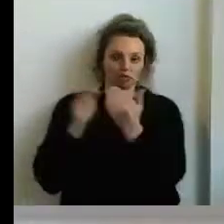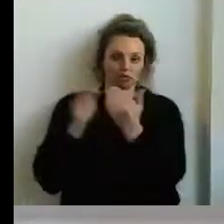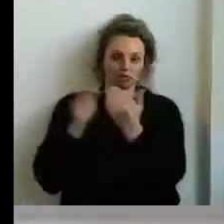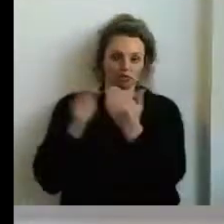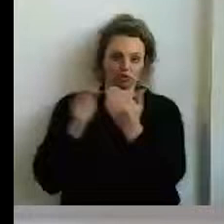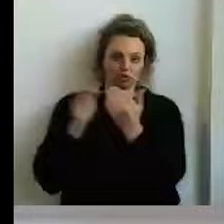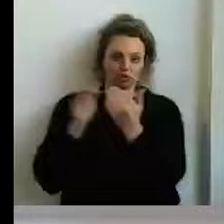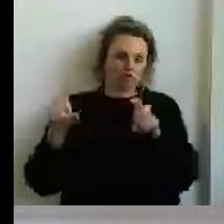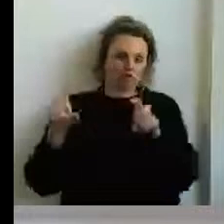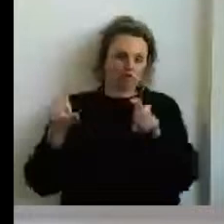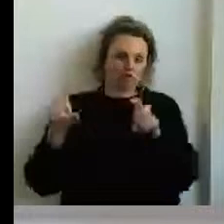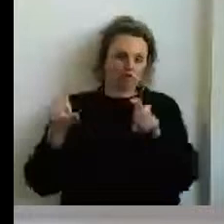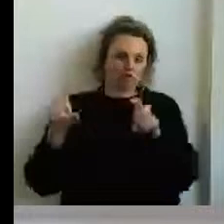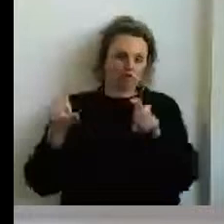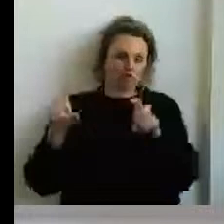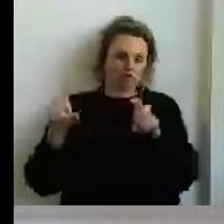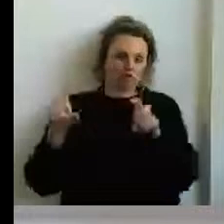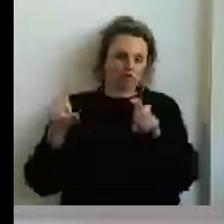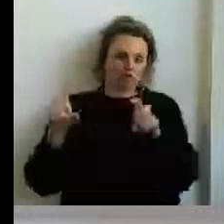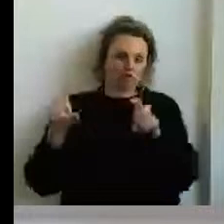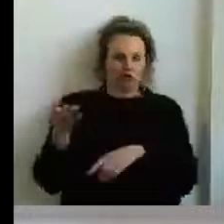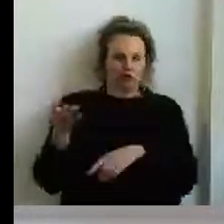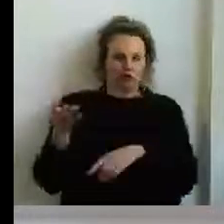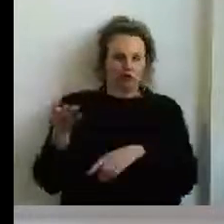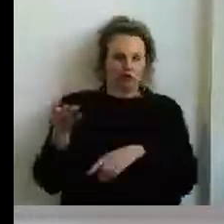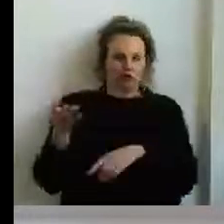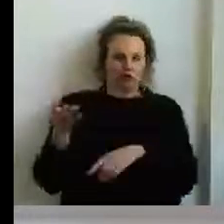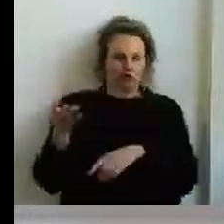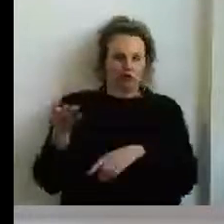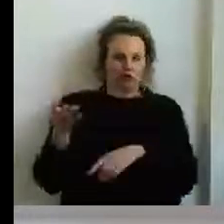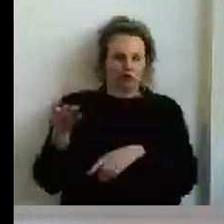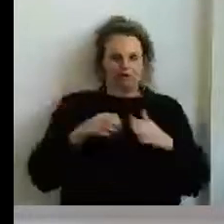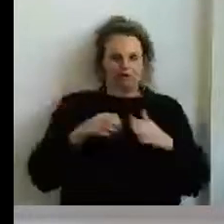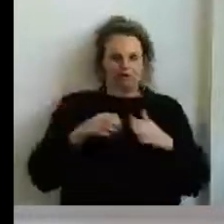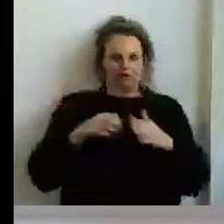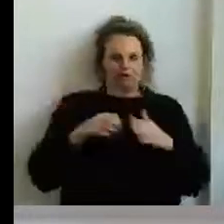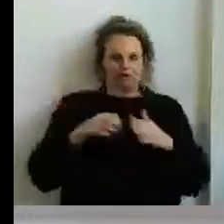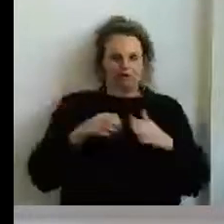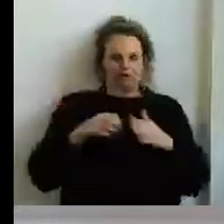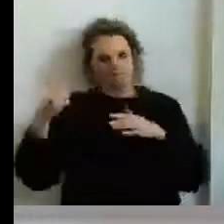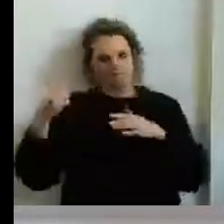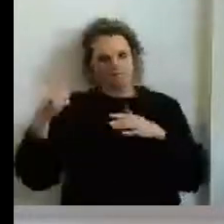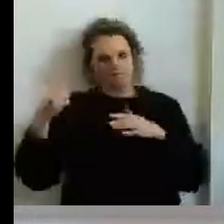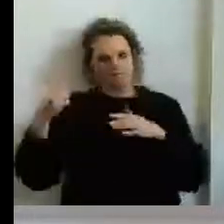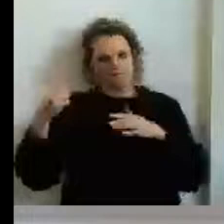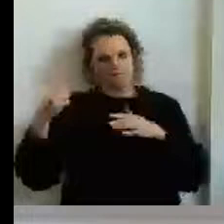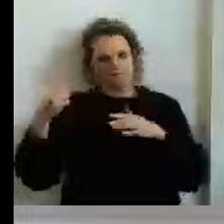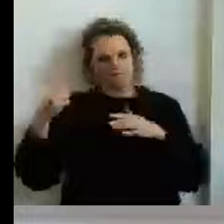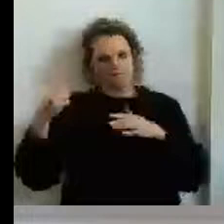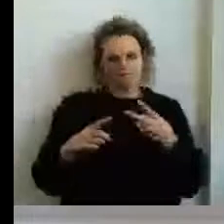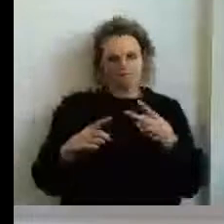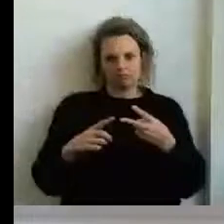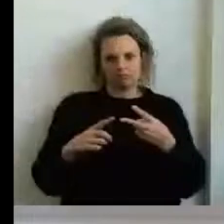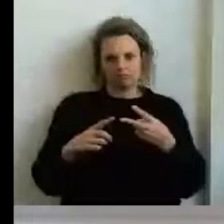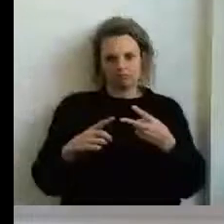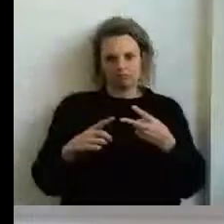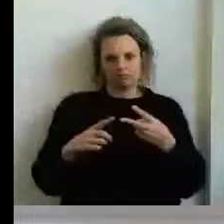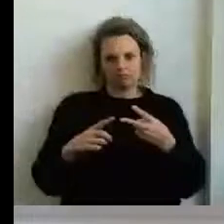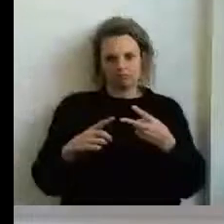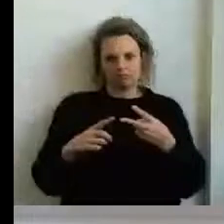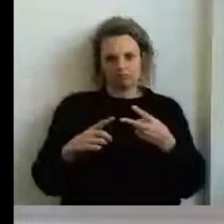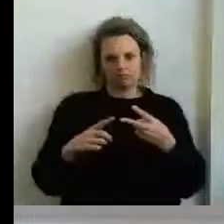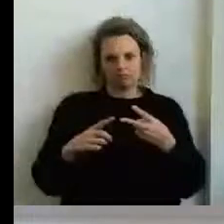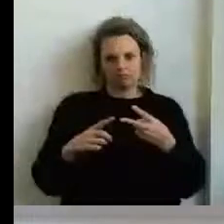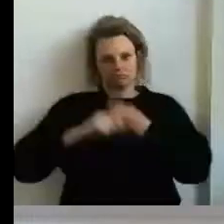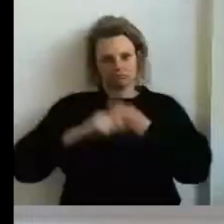hammer. The aesthetics shouldn't have to be compromised just because you are someone who has light sensitivity. A screen goes from black to white. We are introducing